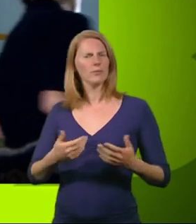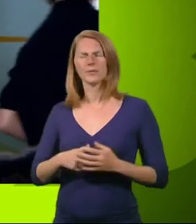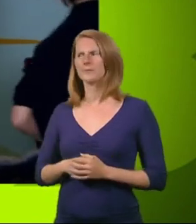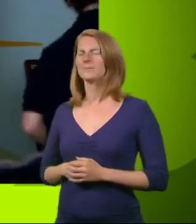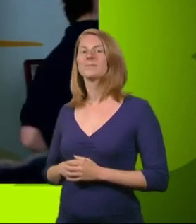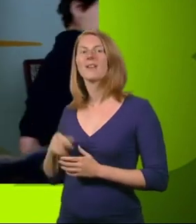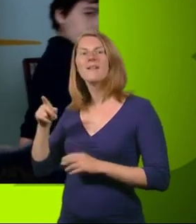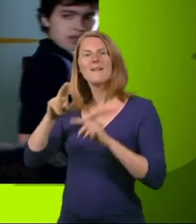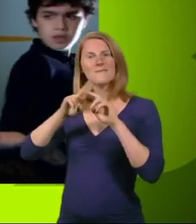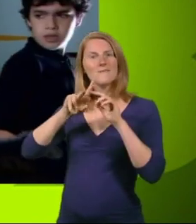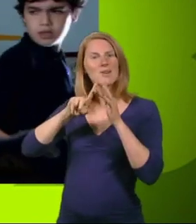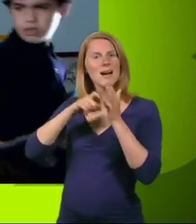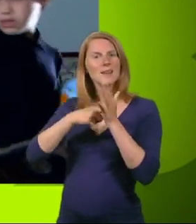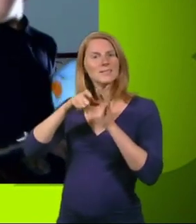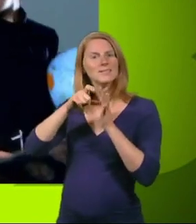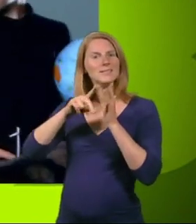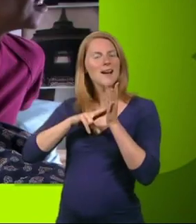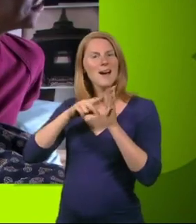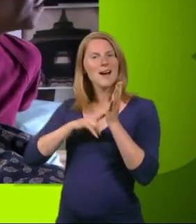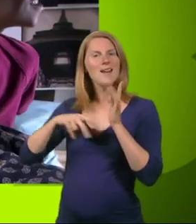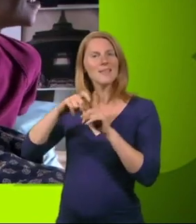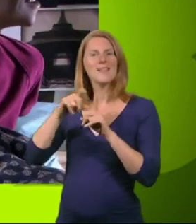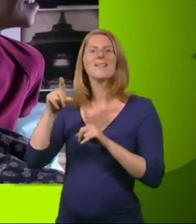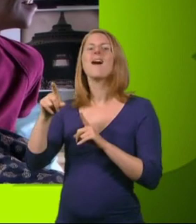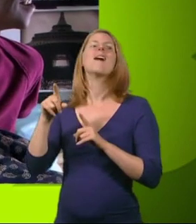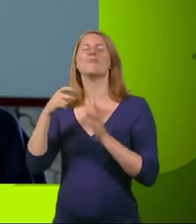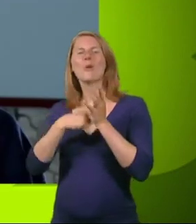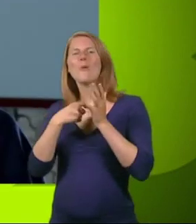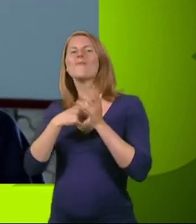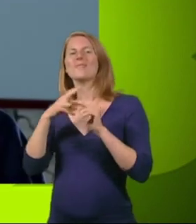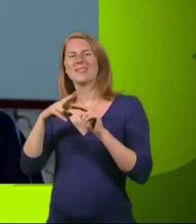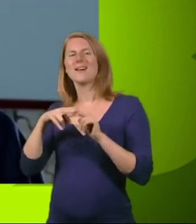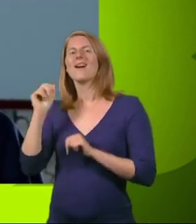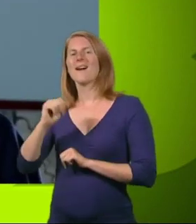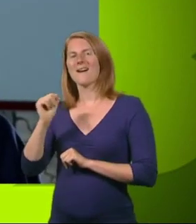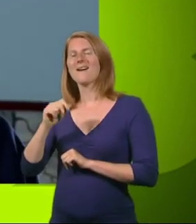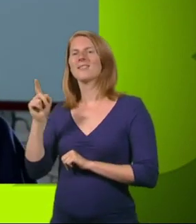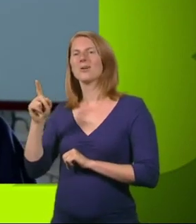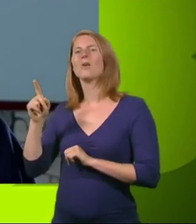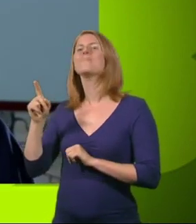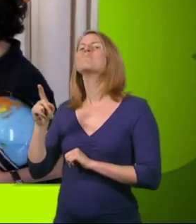Ferdinand! Ferdinand! Ferdinand! Ferdinand!